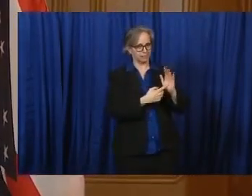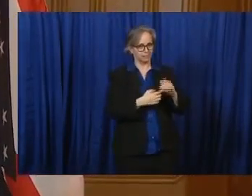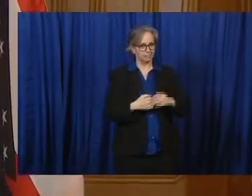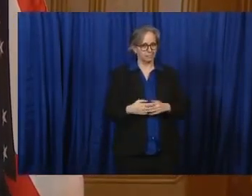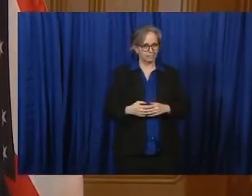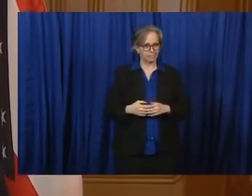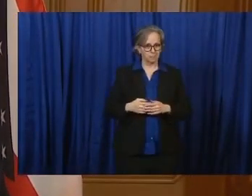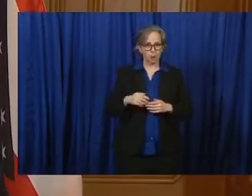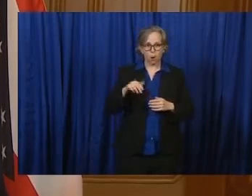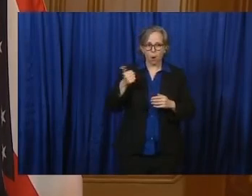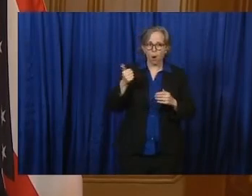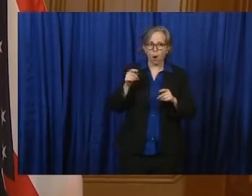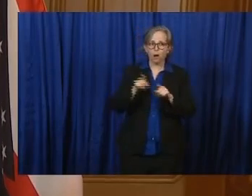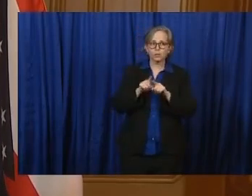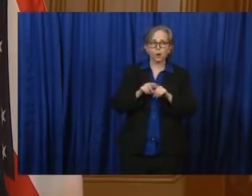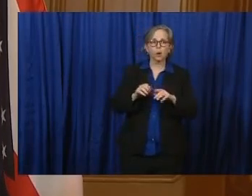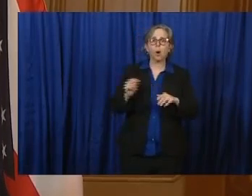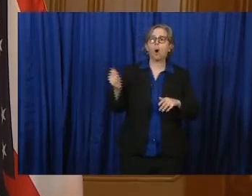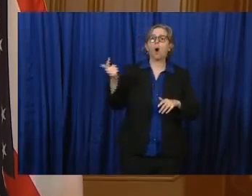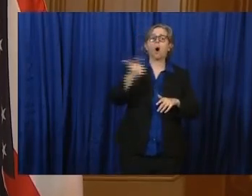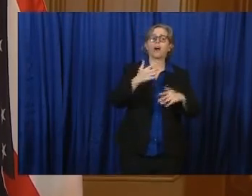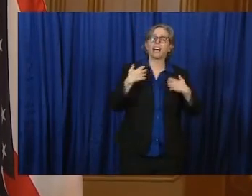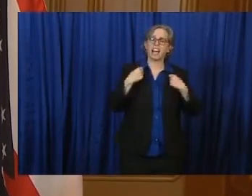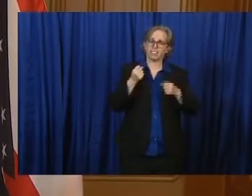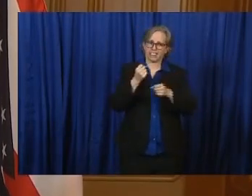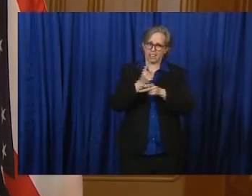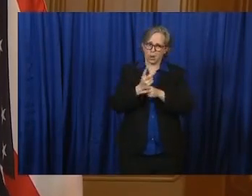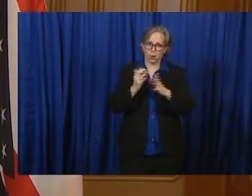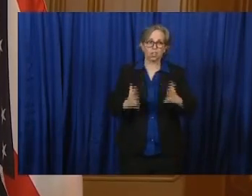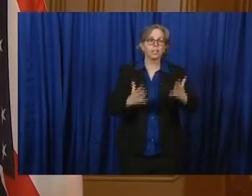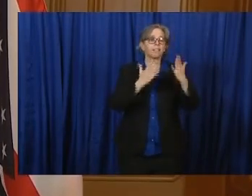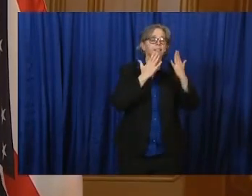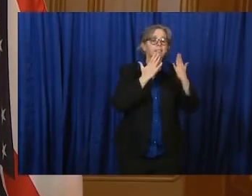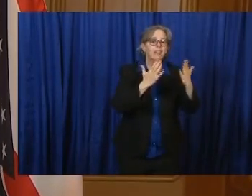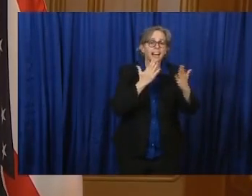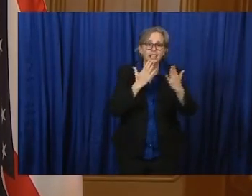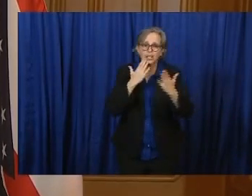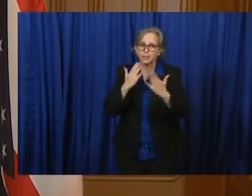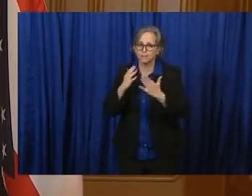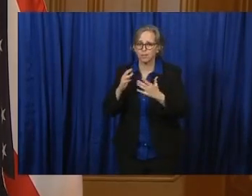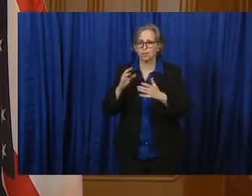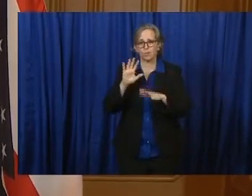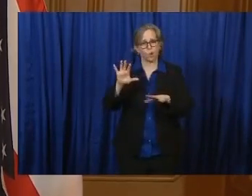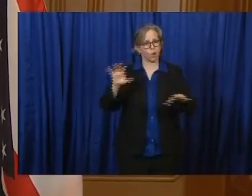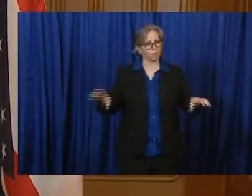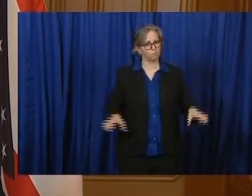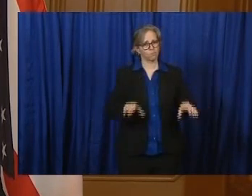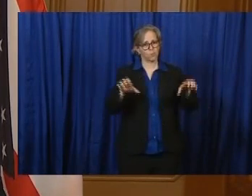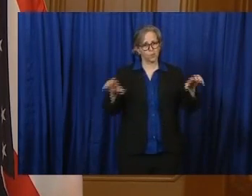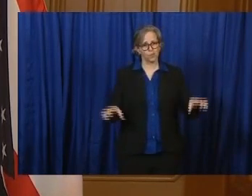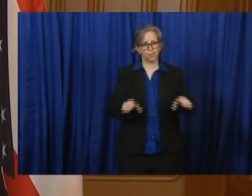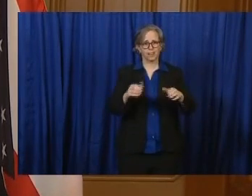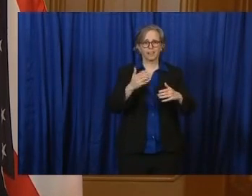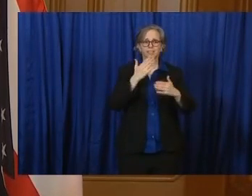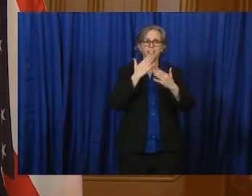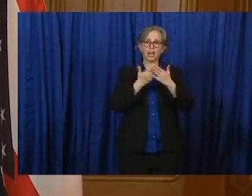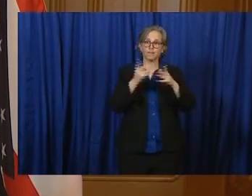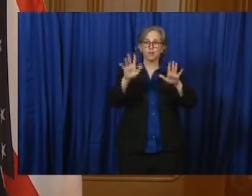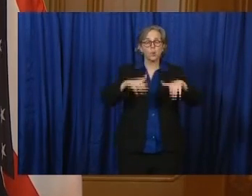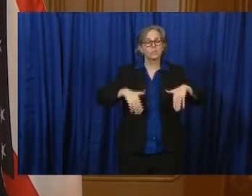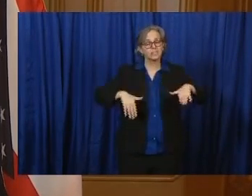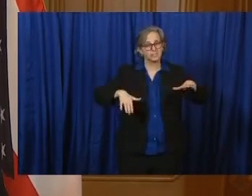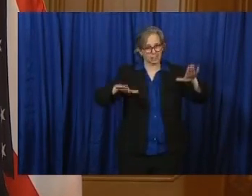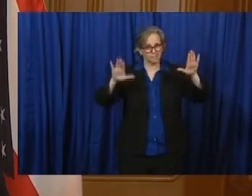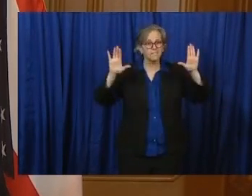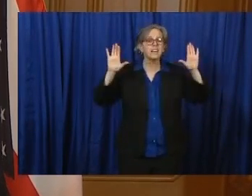community. So we thank you for what you do each and every day. We thank you for the sacrifice that you make. You all are at the